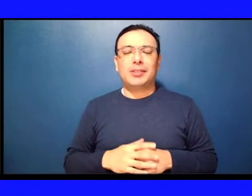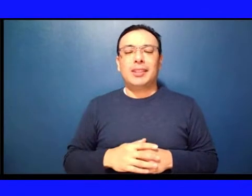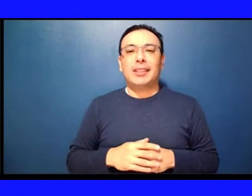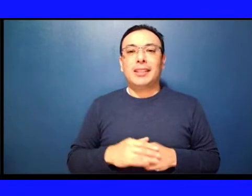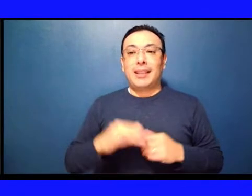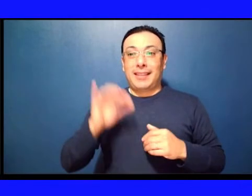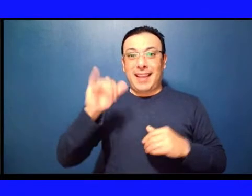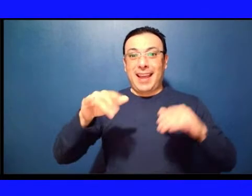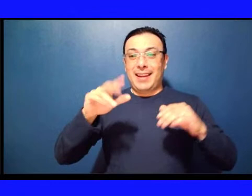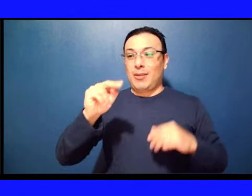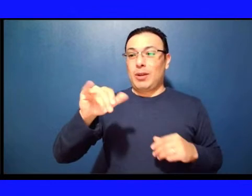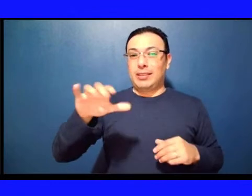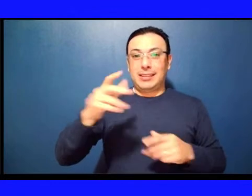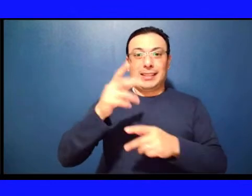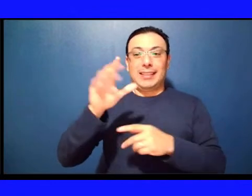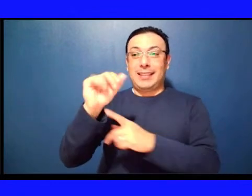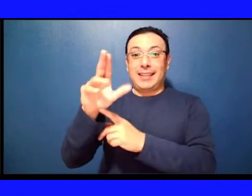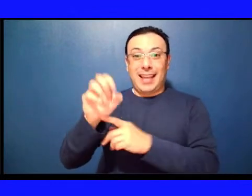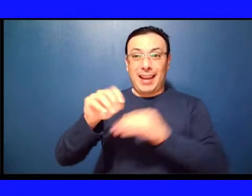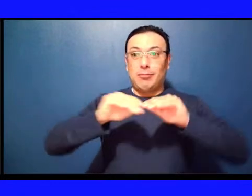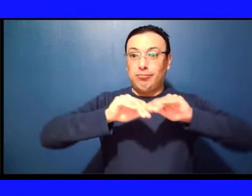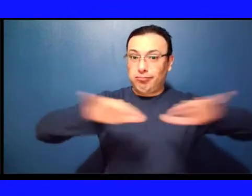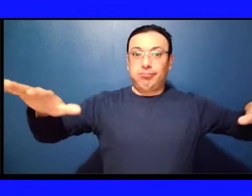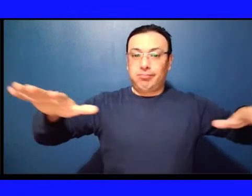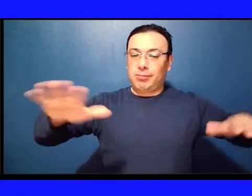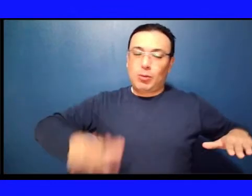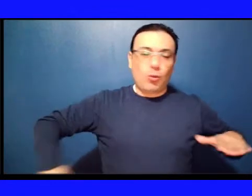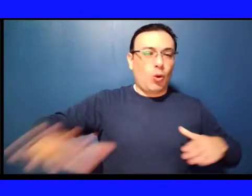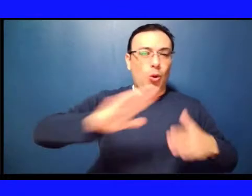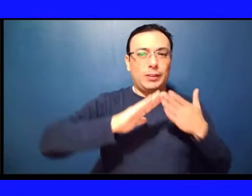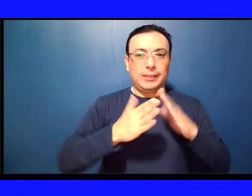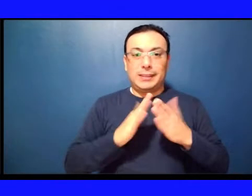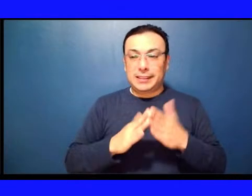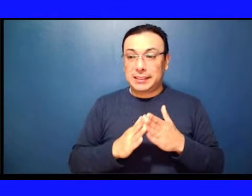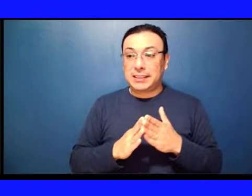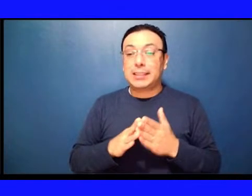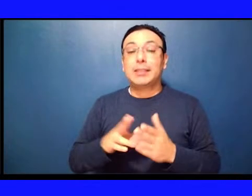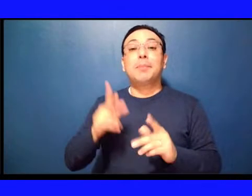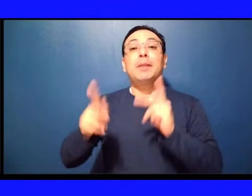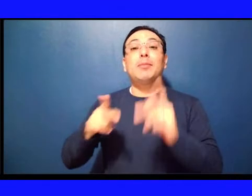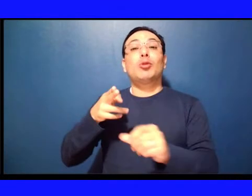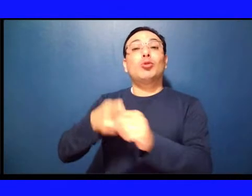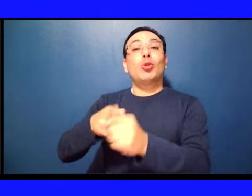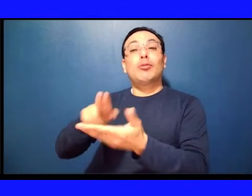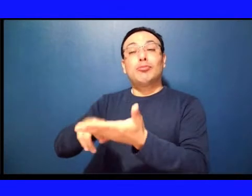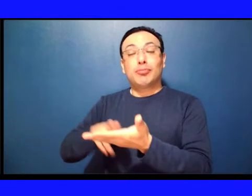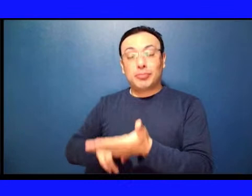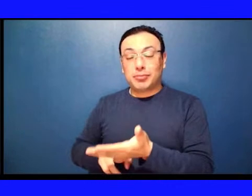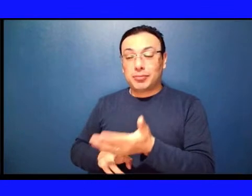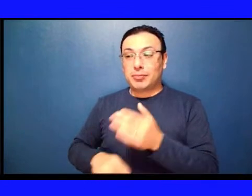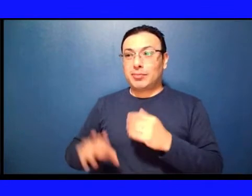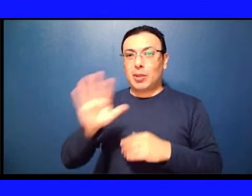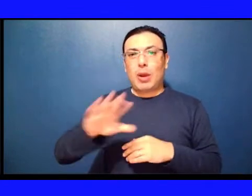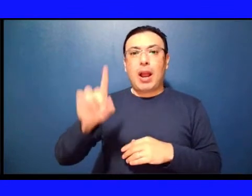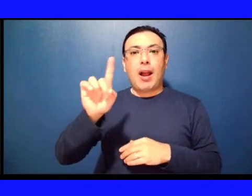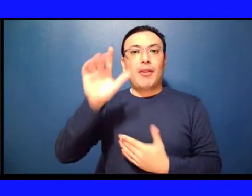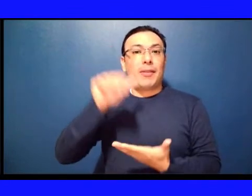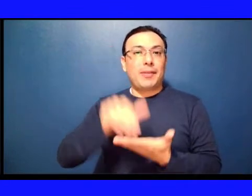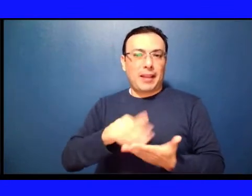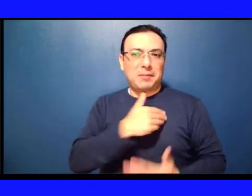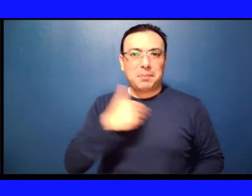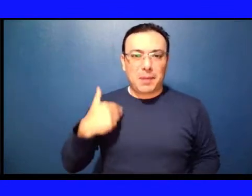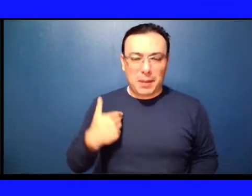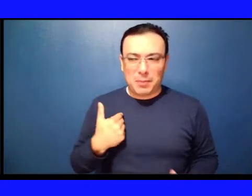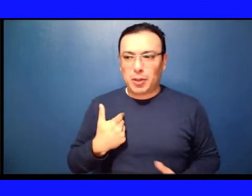element of health and hospitals performance than our COVID response. Just a few listings here. It could go on for pages and pages,